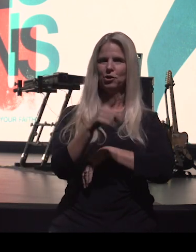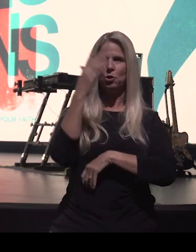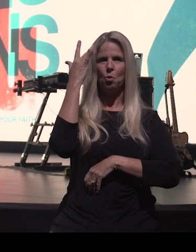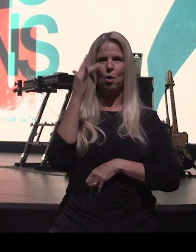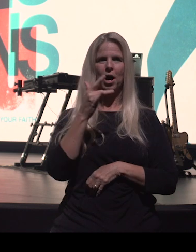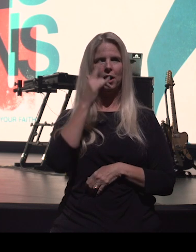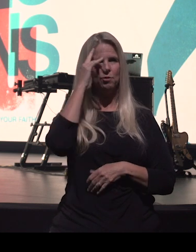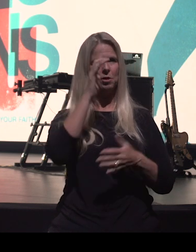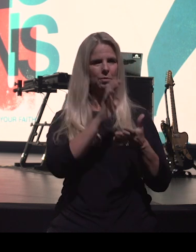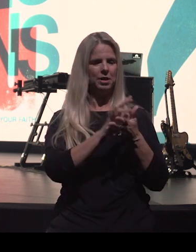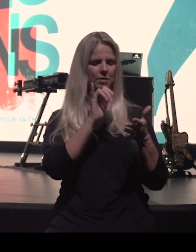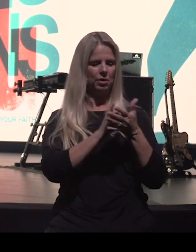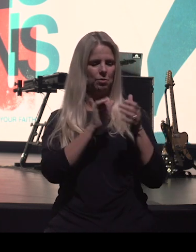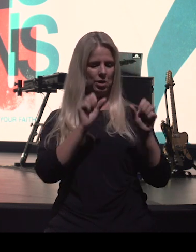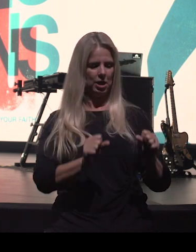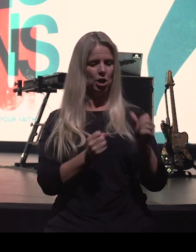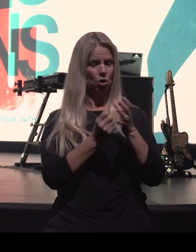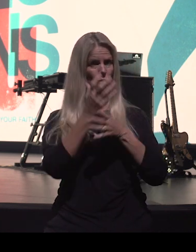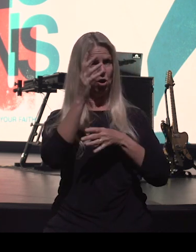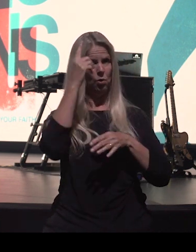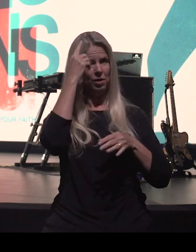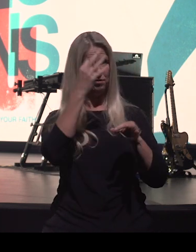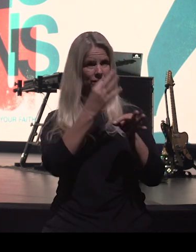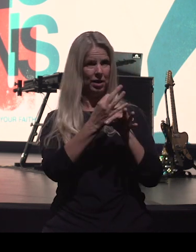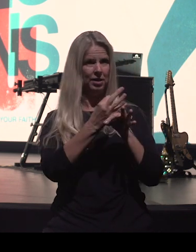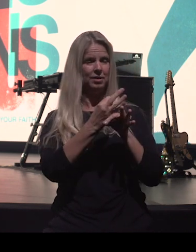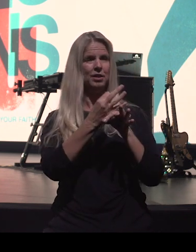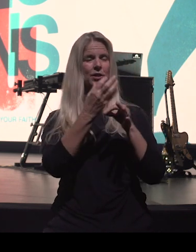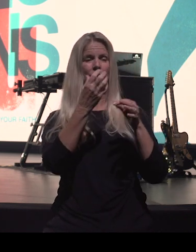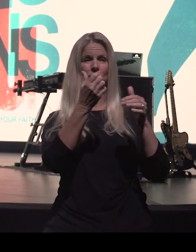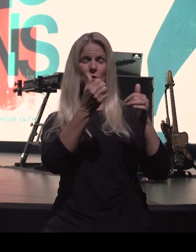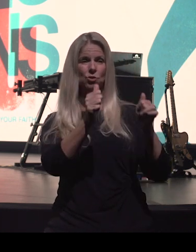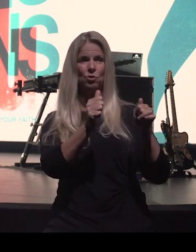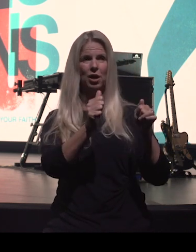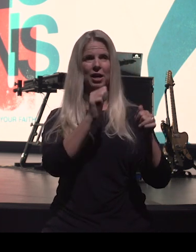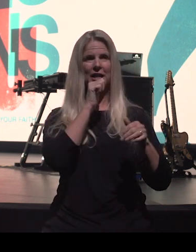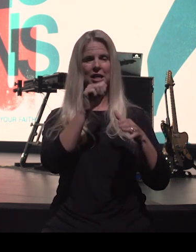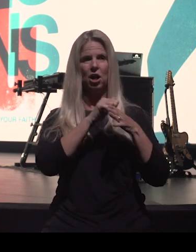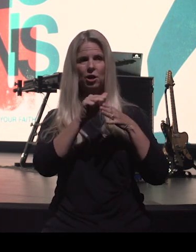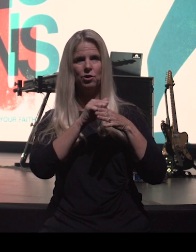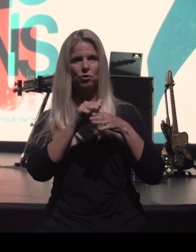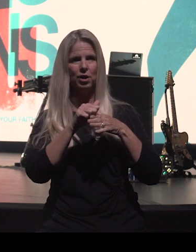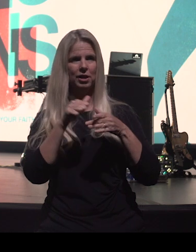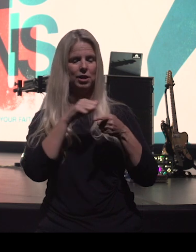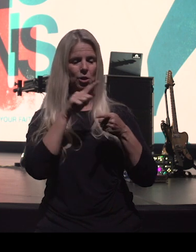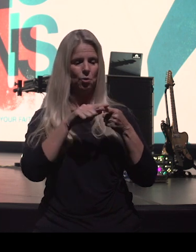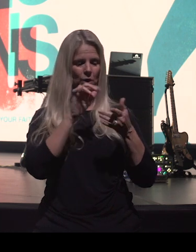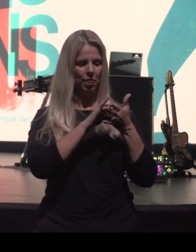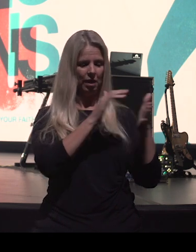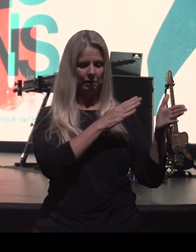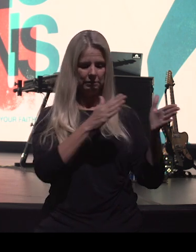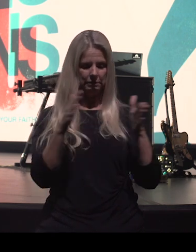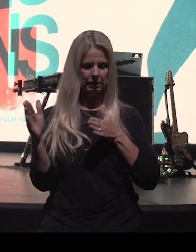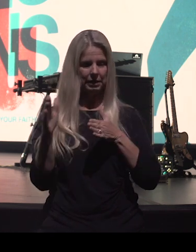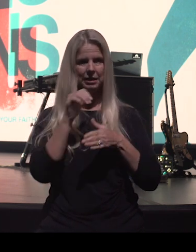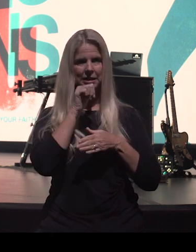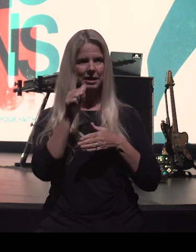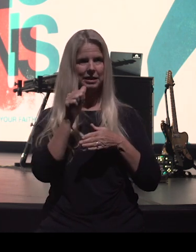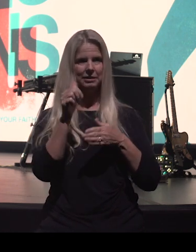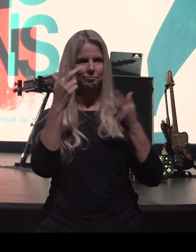can grow in our faith by trying versus training when that strategy doesn't work in any other area of our life?